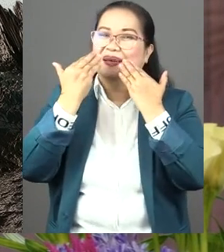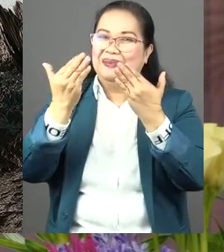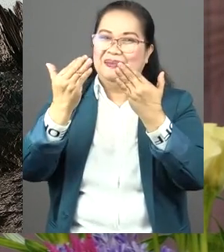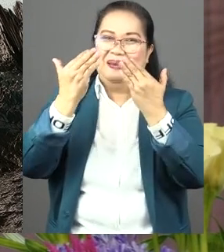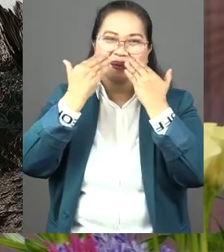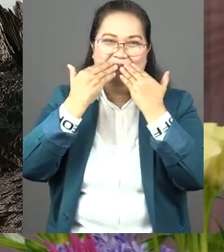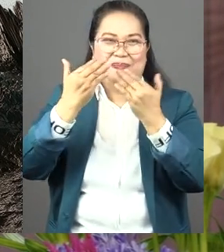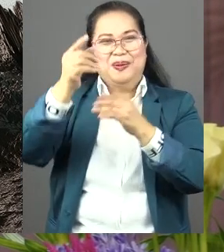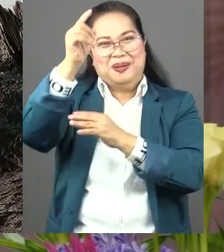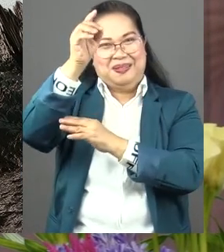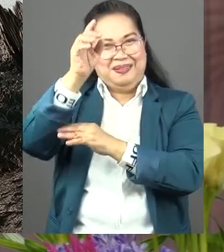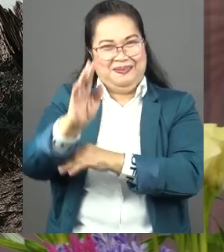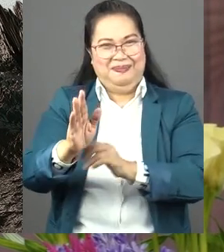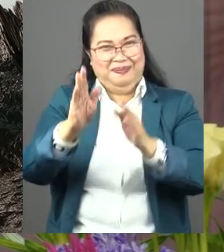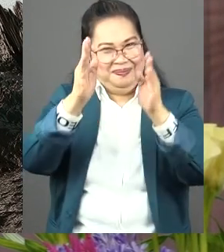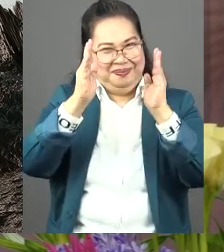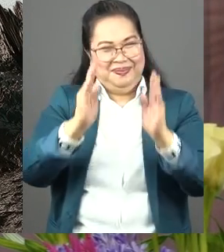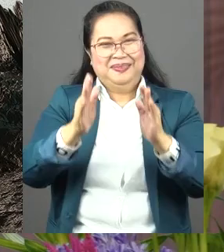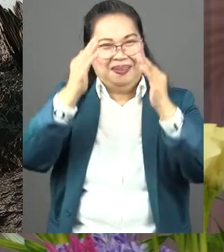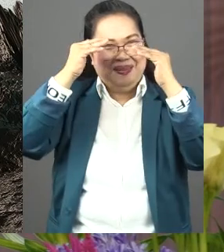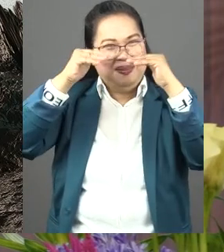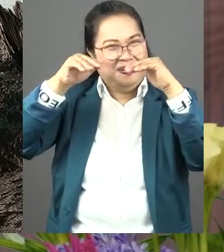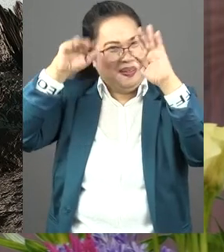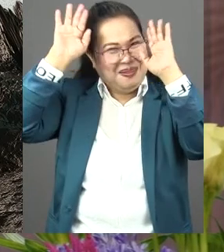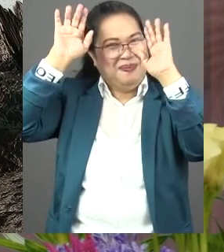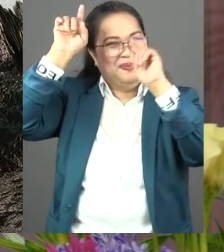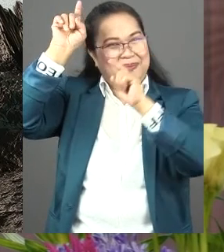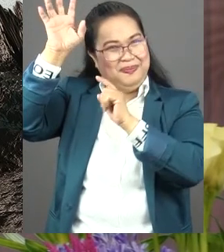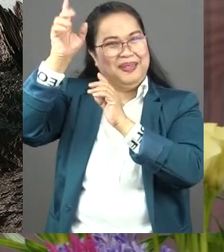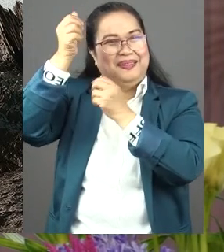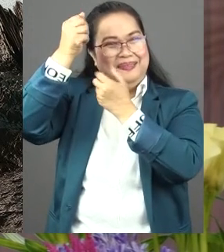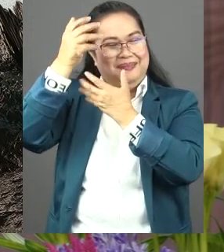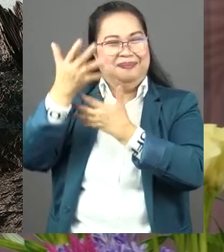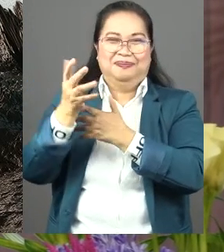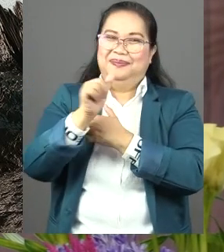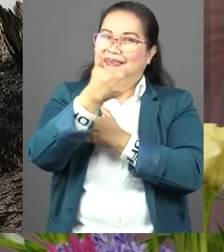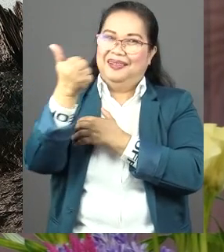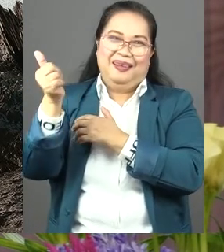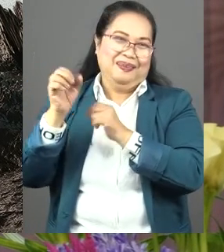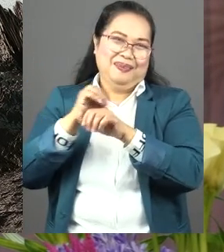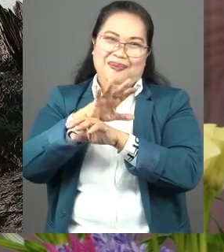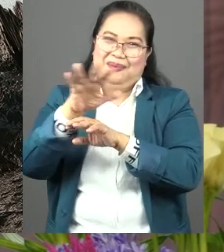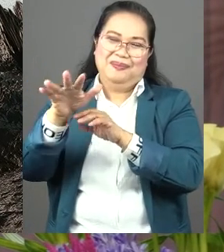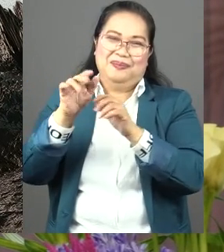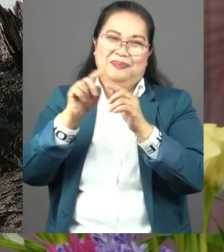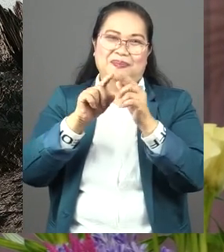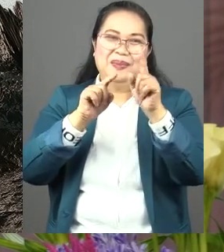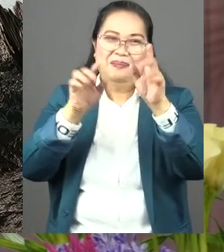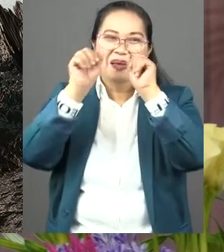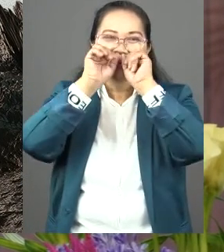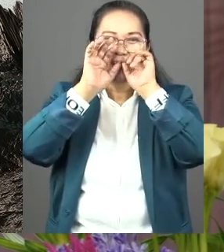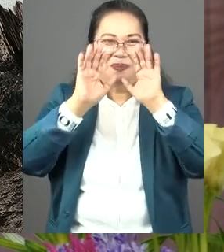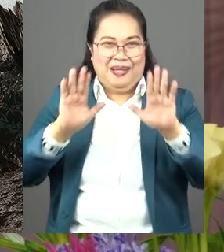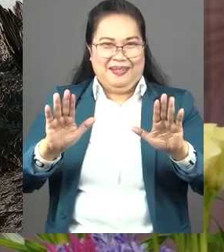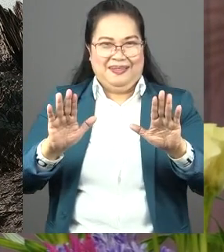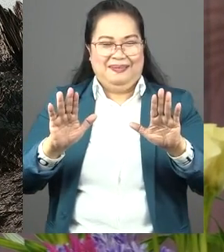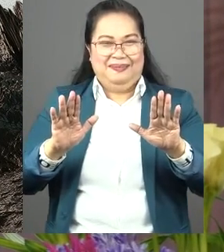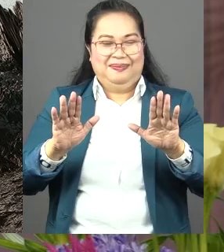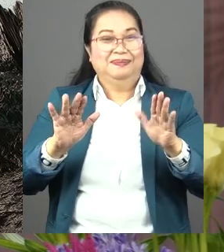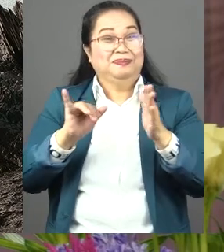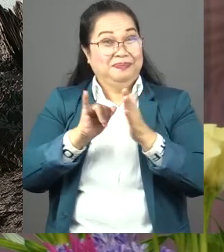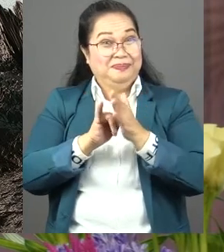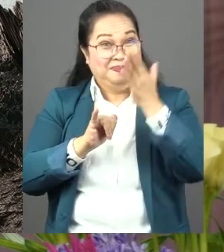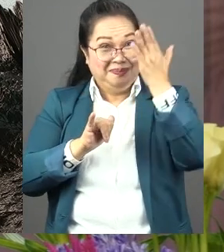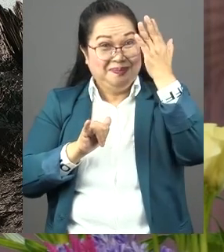person, you're a submitting person. You have no other effect on other people except to bless them. That's